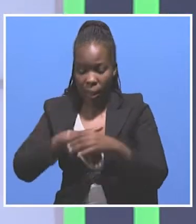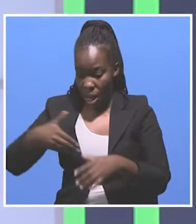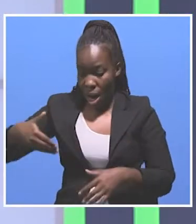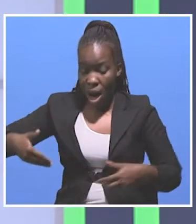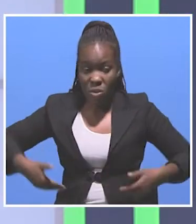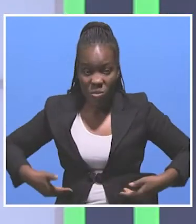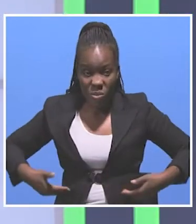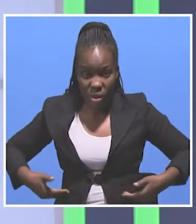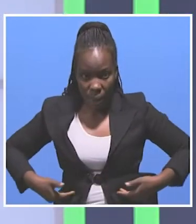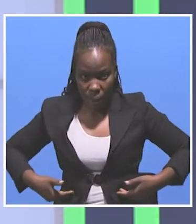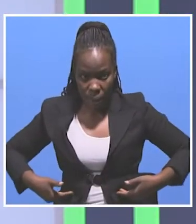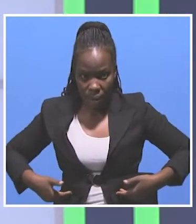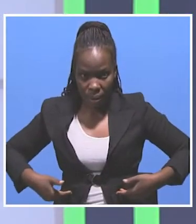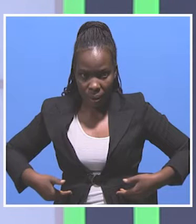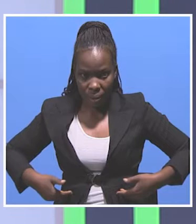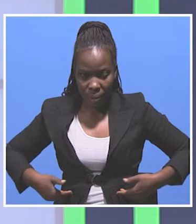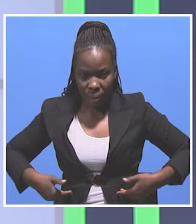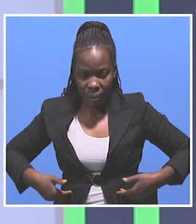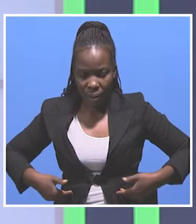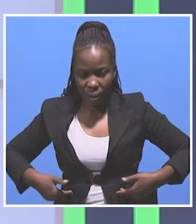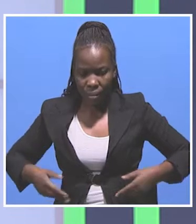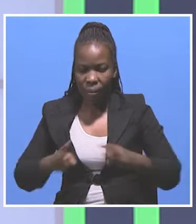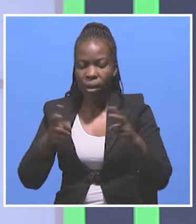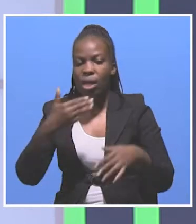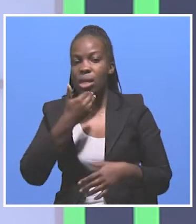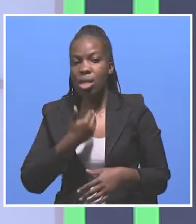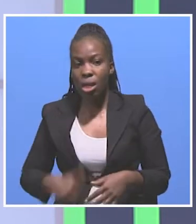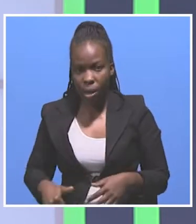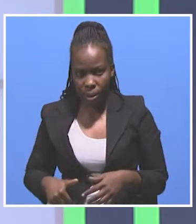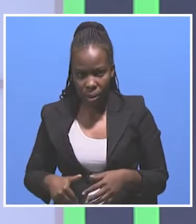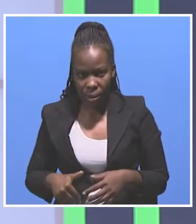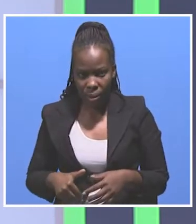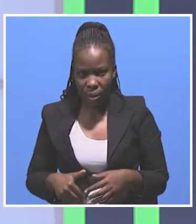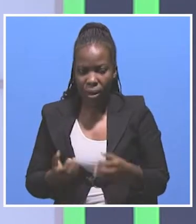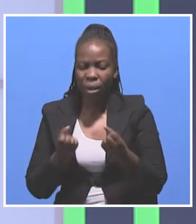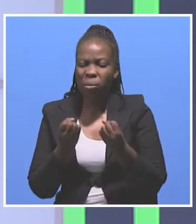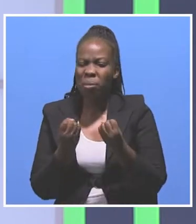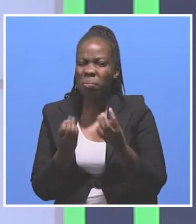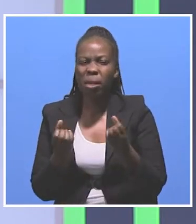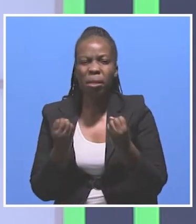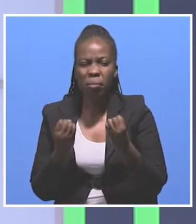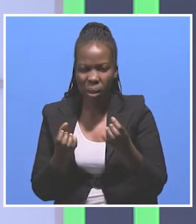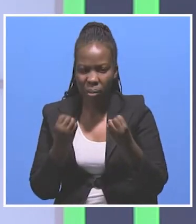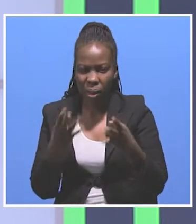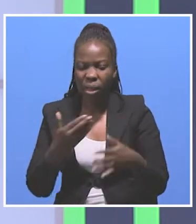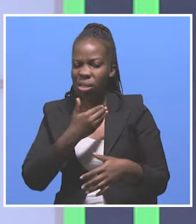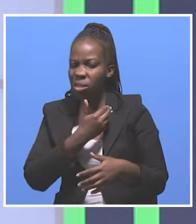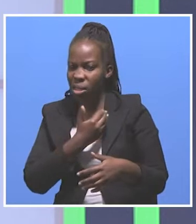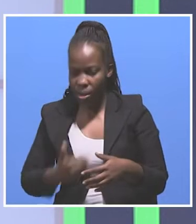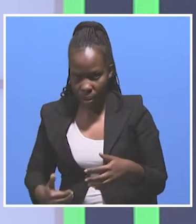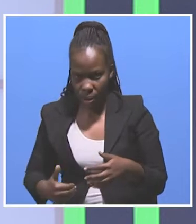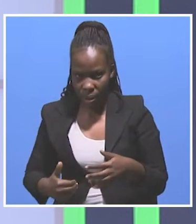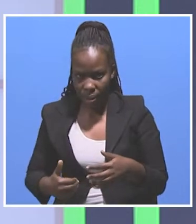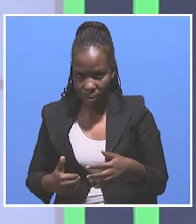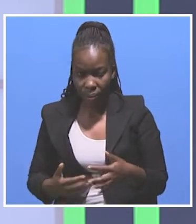issue. Very complicated. Okay? With so many severe consequences. So